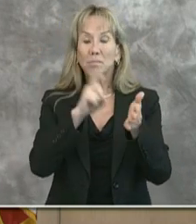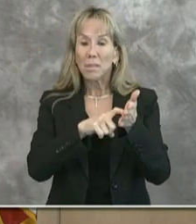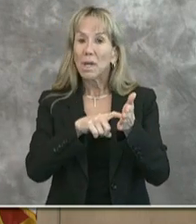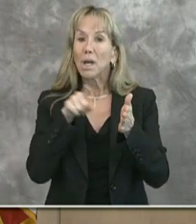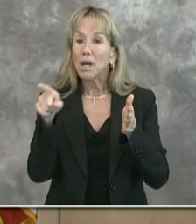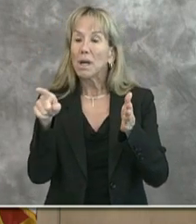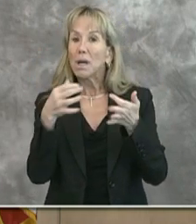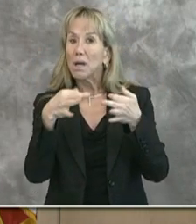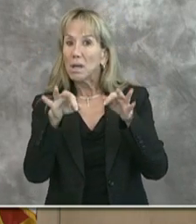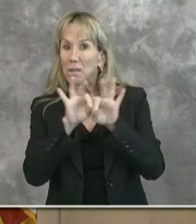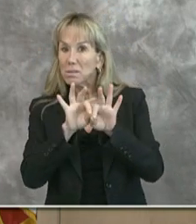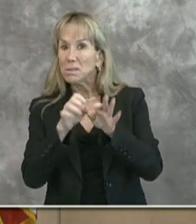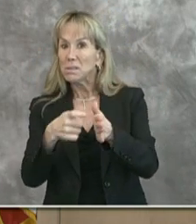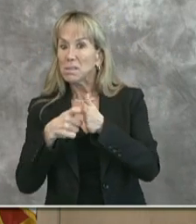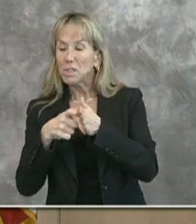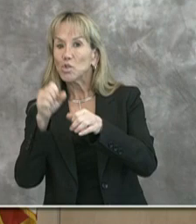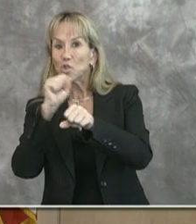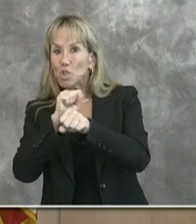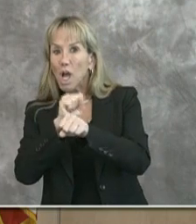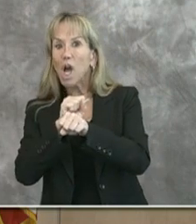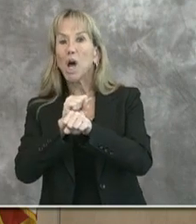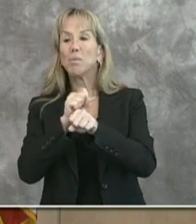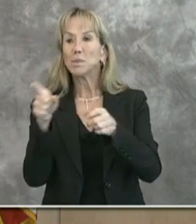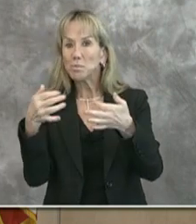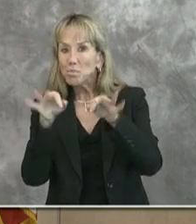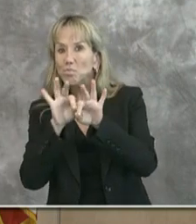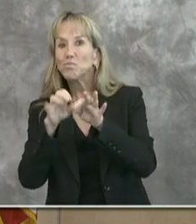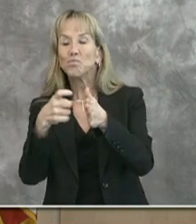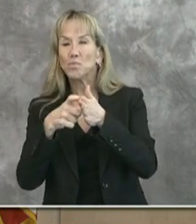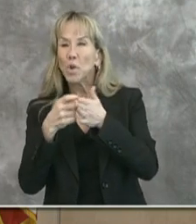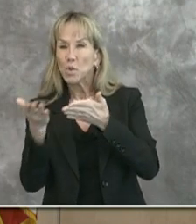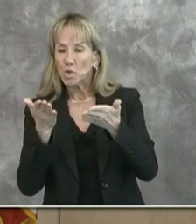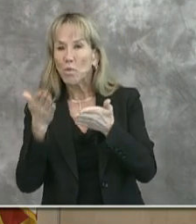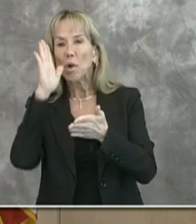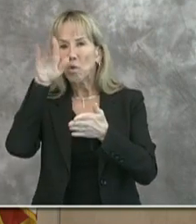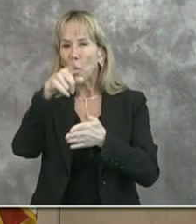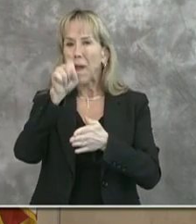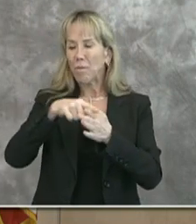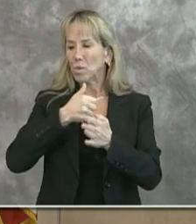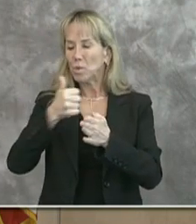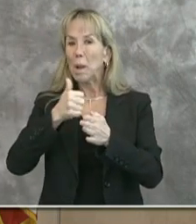and essential services that you have to leave to do that, we want to continue to try to